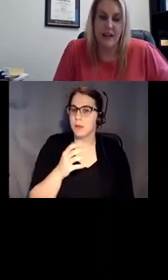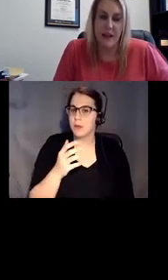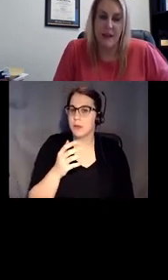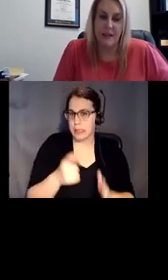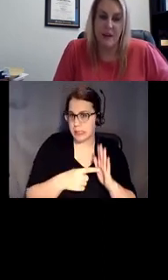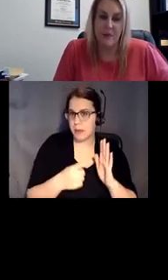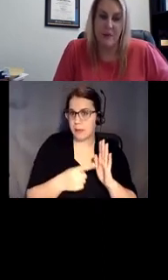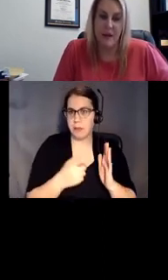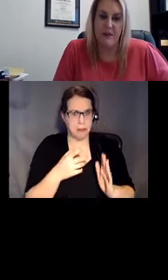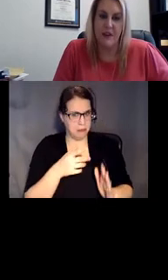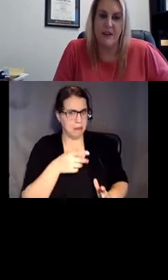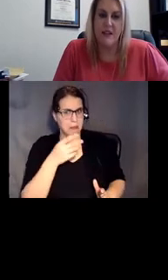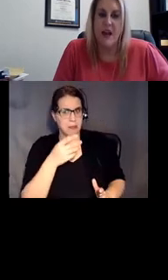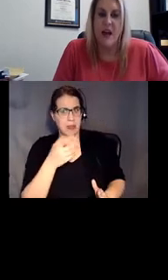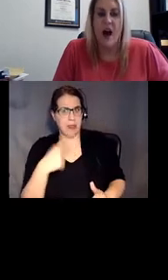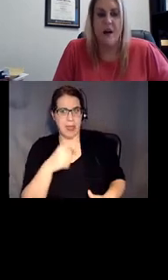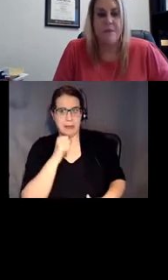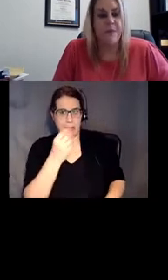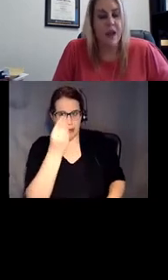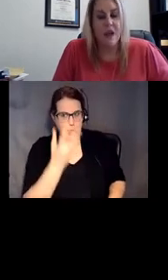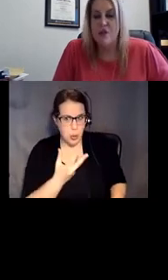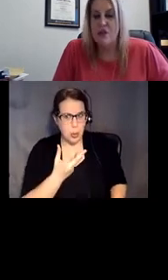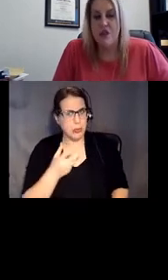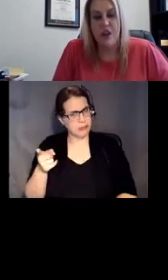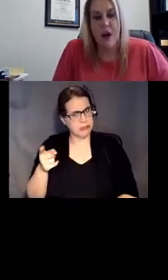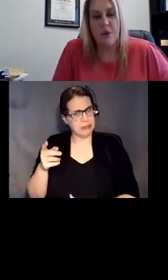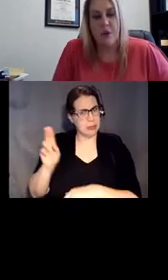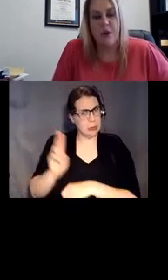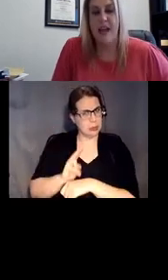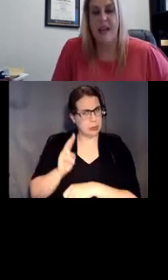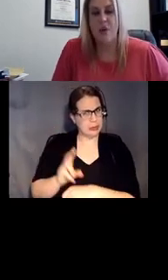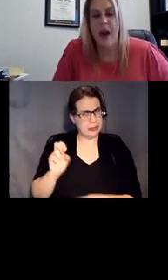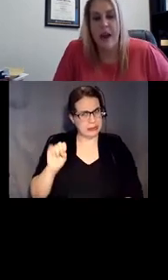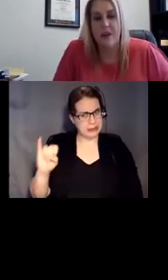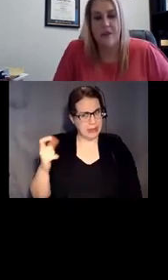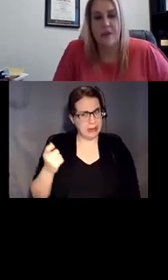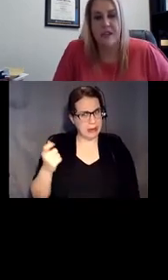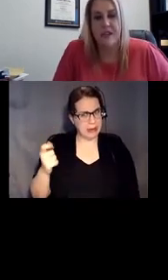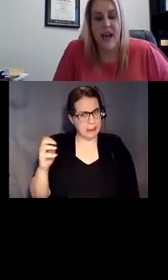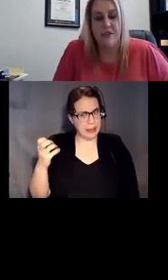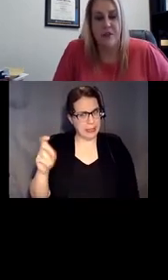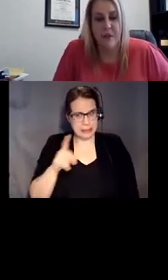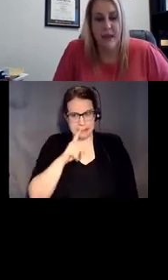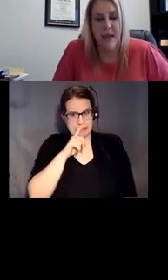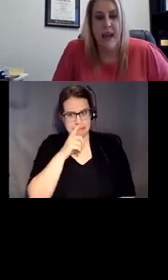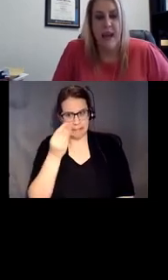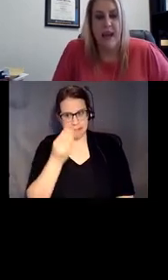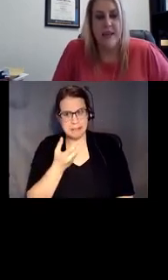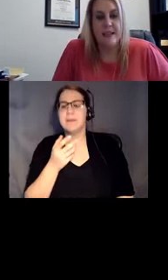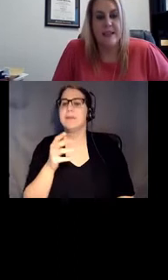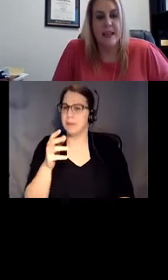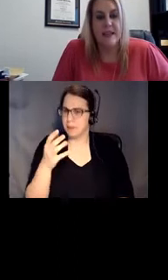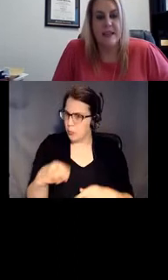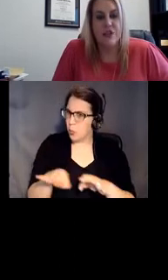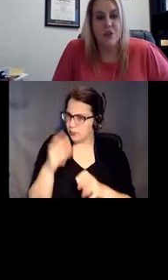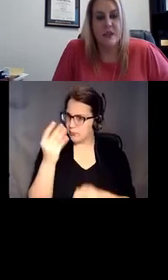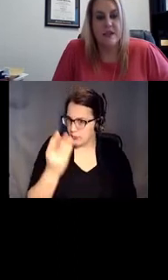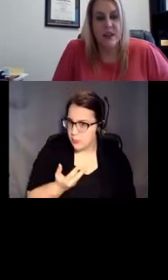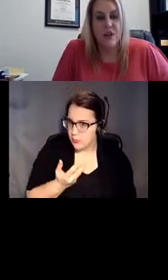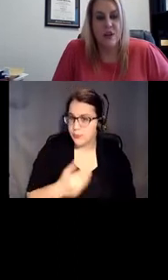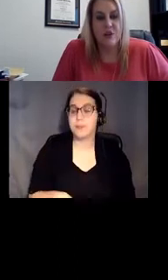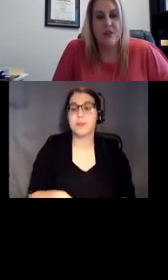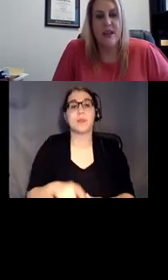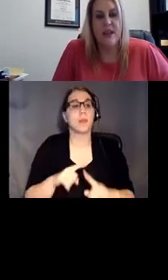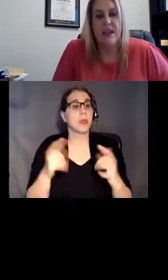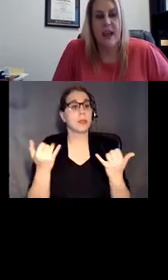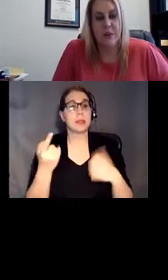on asset-based government benefits. The number one takeaway for today for me is to